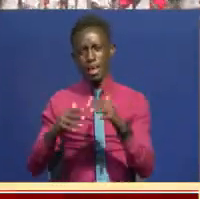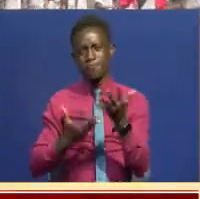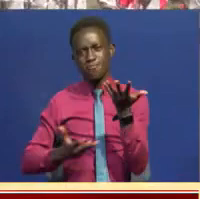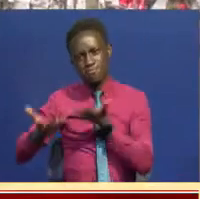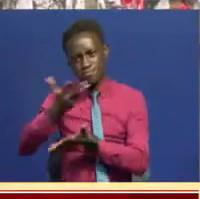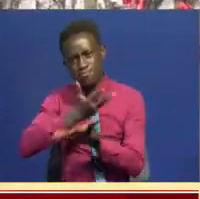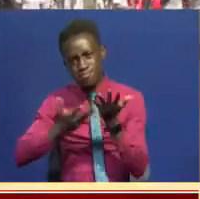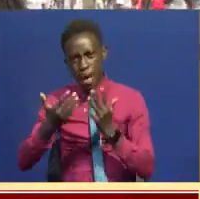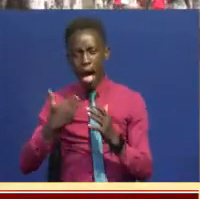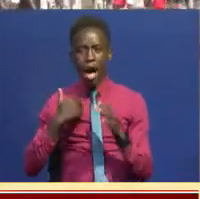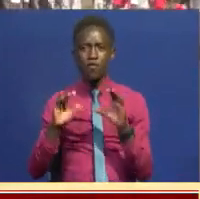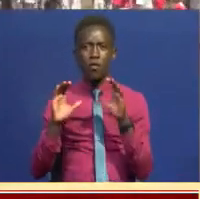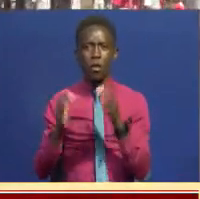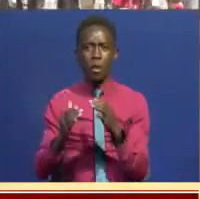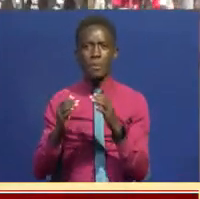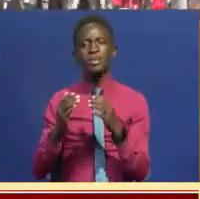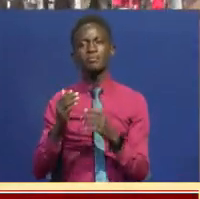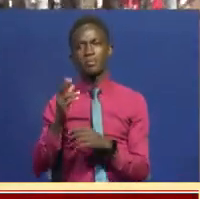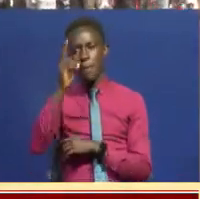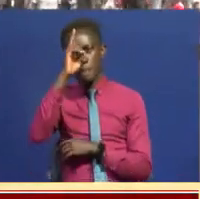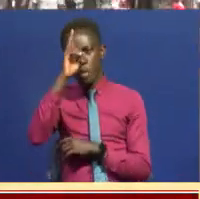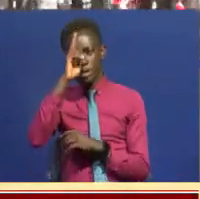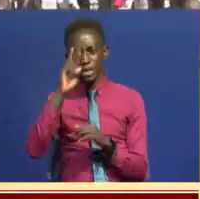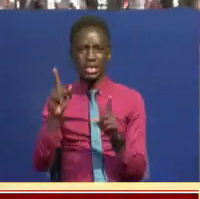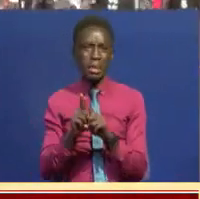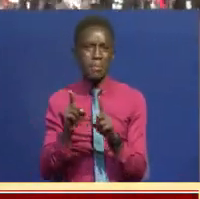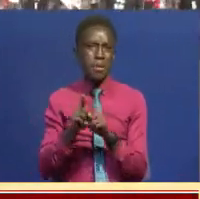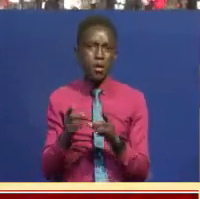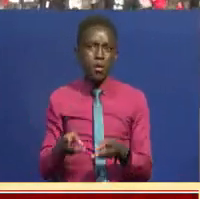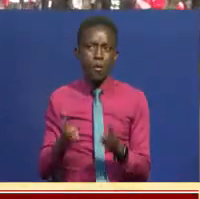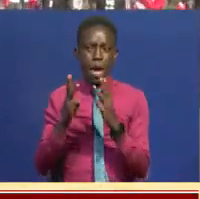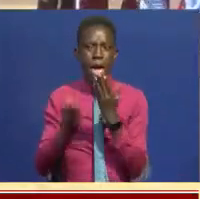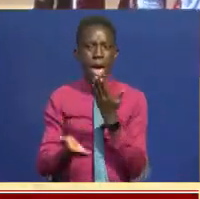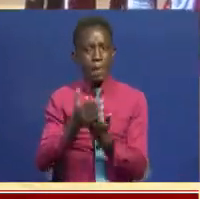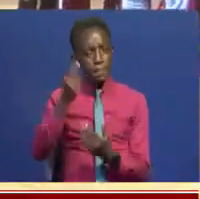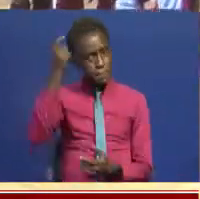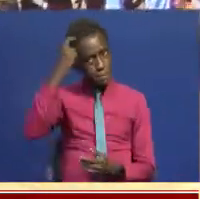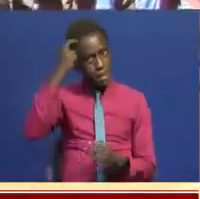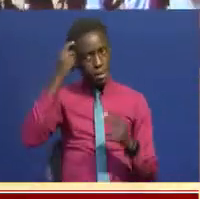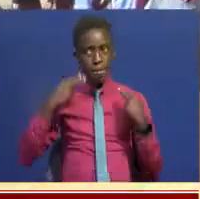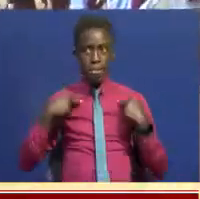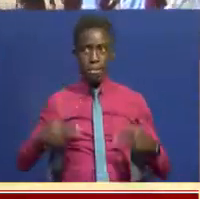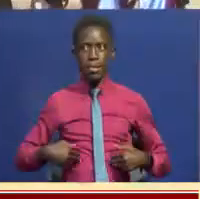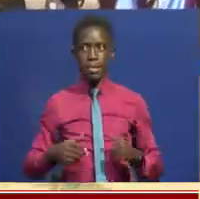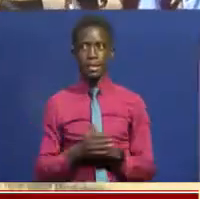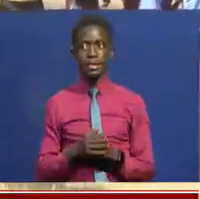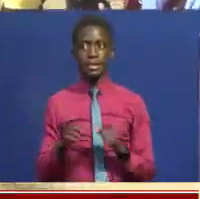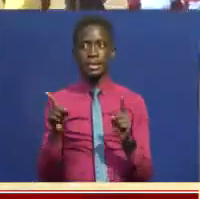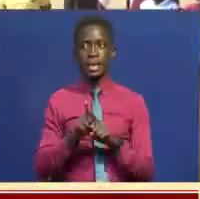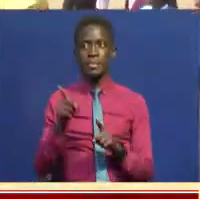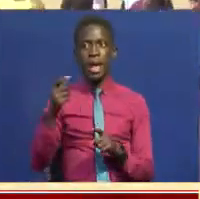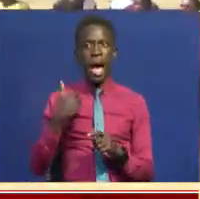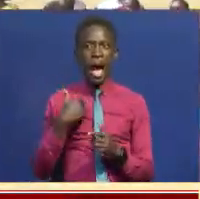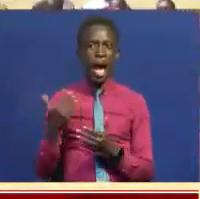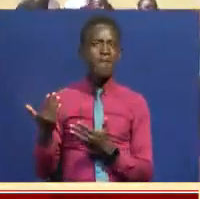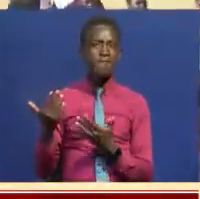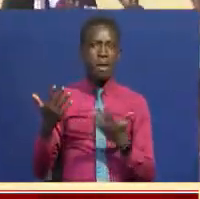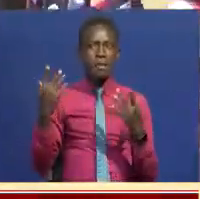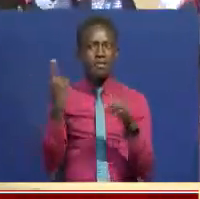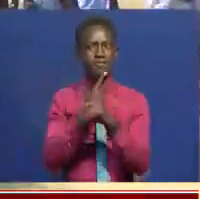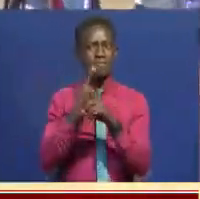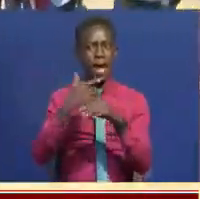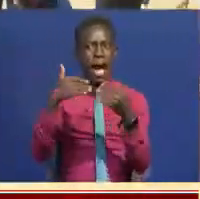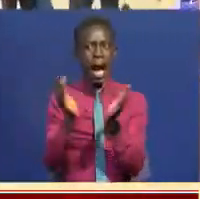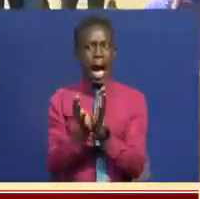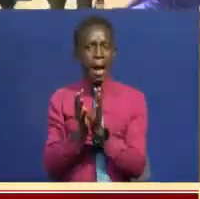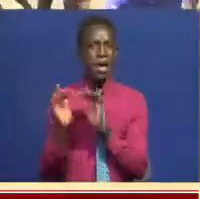community policing. At the same time, is a way of curbing mental health. The four-day event has attracted over 20 companies from different parts